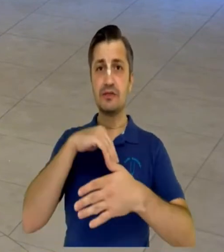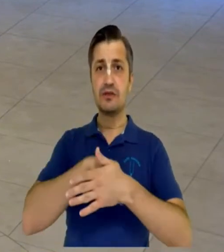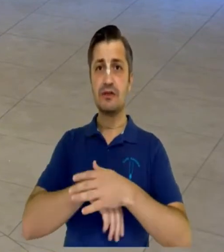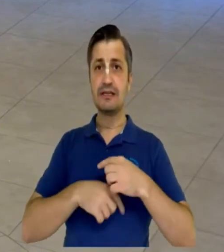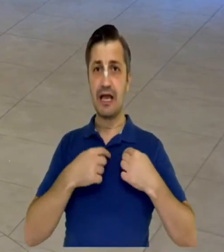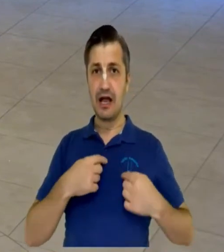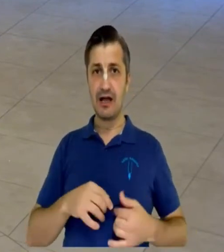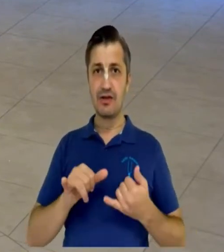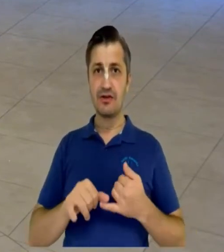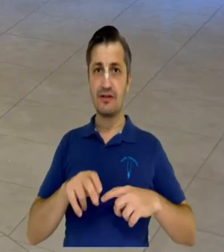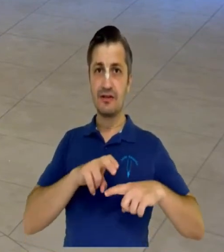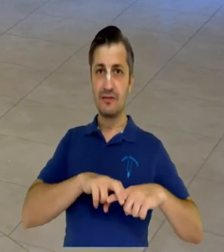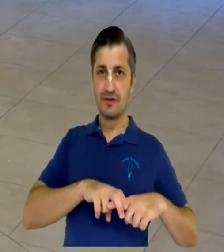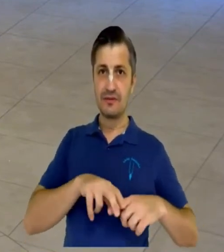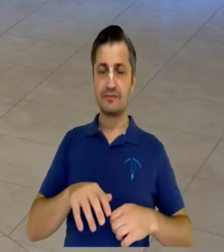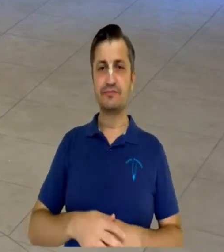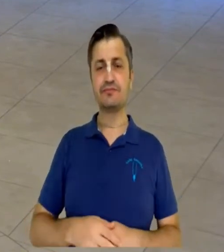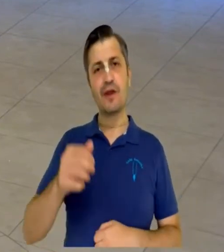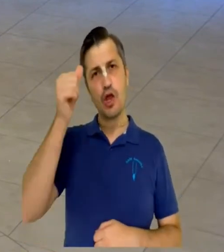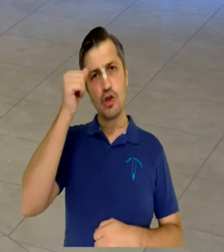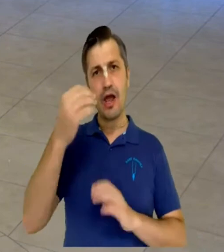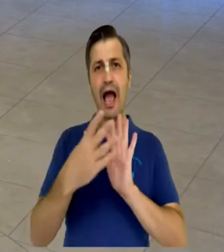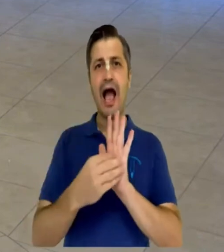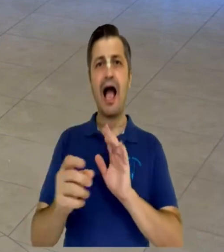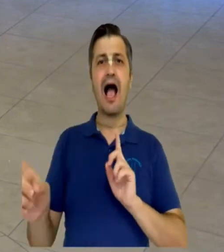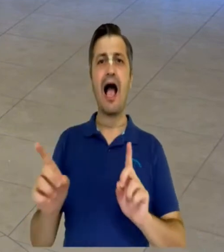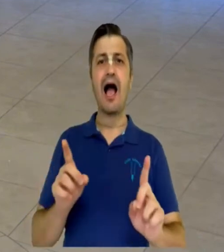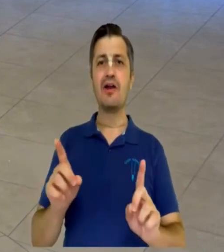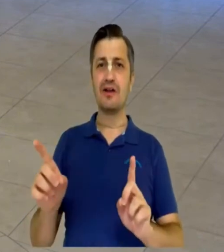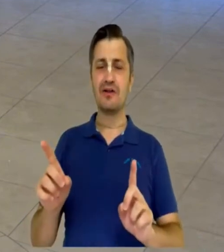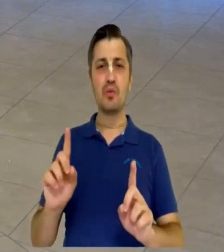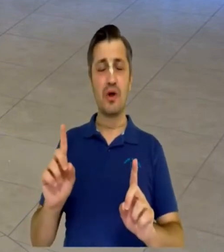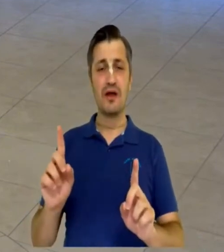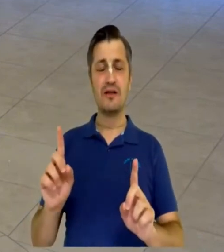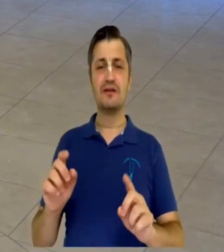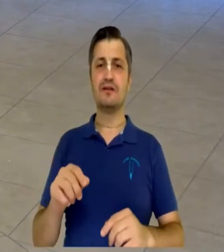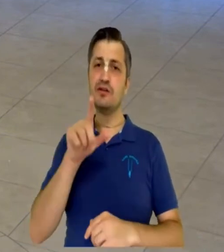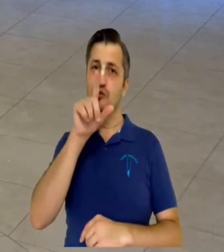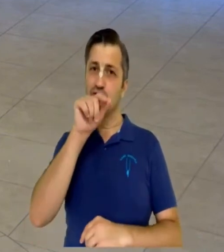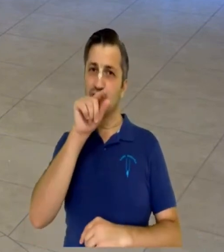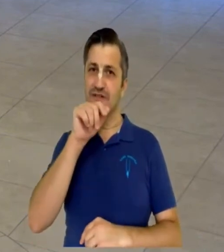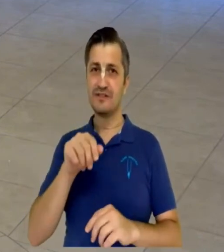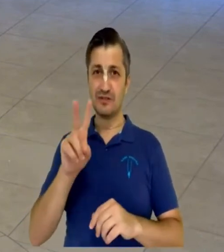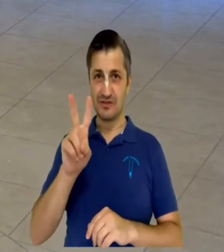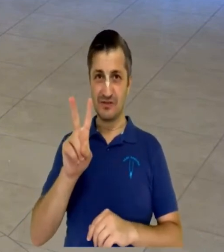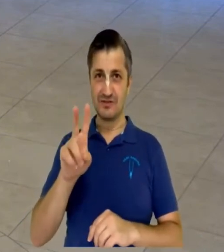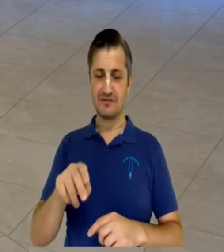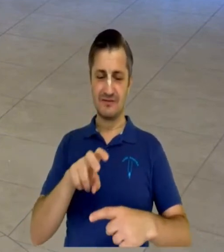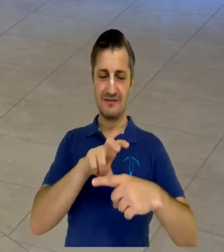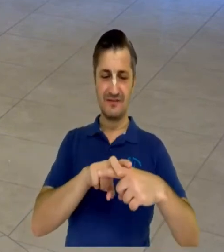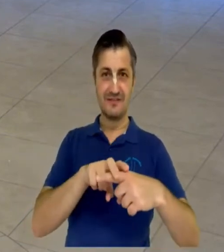sitting on a tree. One is trying to enjoy the fruits, and the other one is witnessing and waiting for his